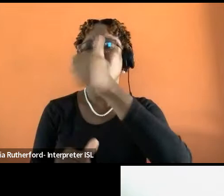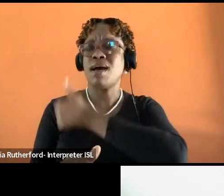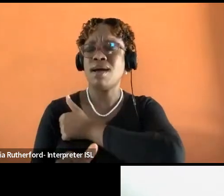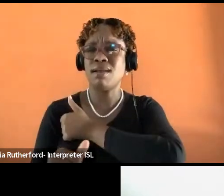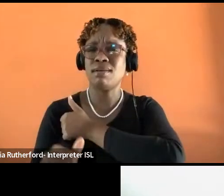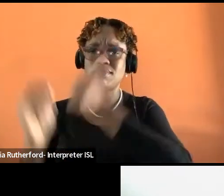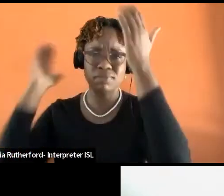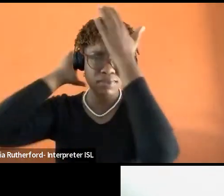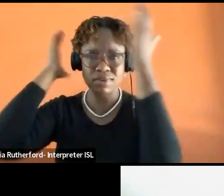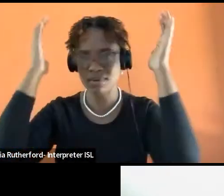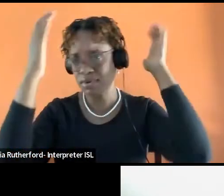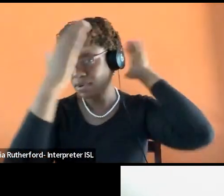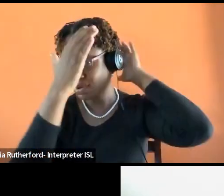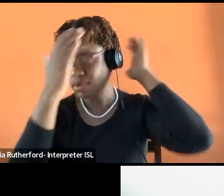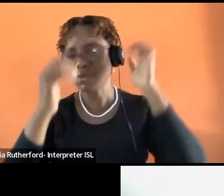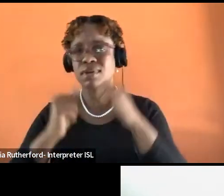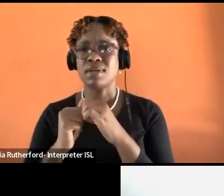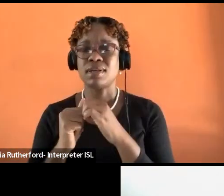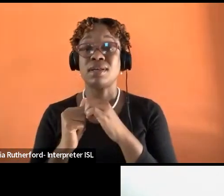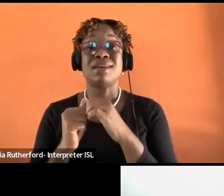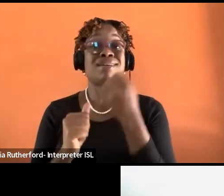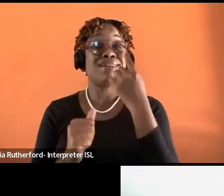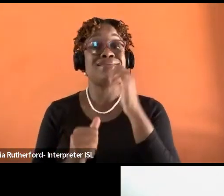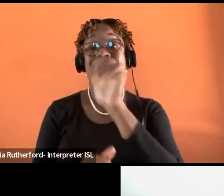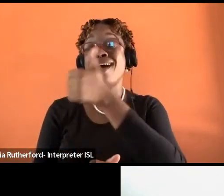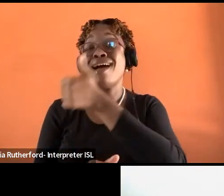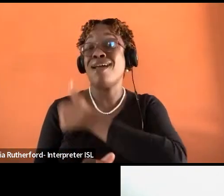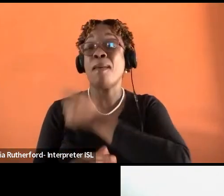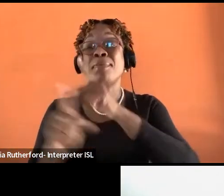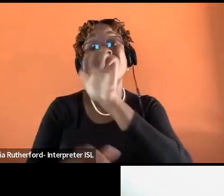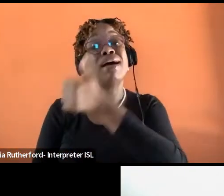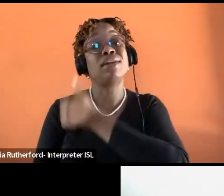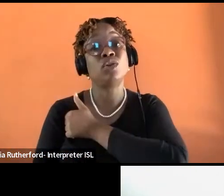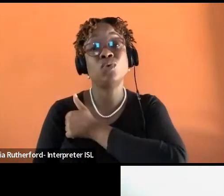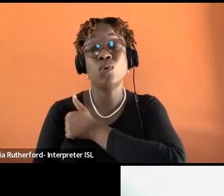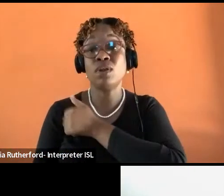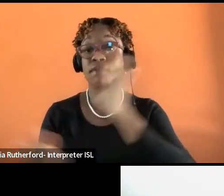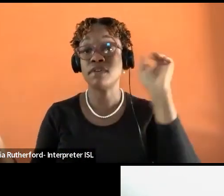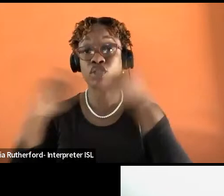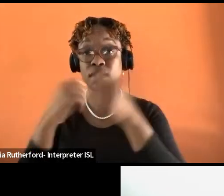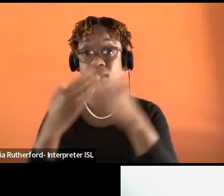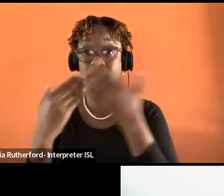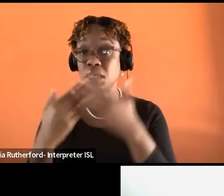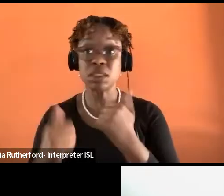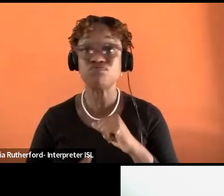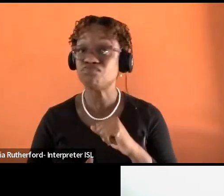are notoriously difficult to change. And I'm just wondering, in terms of your research,